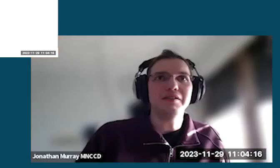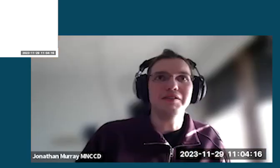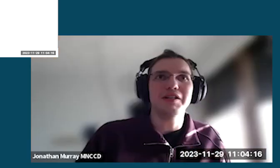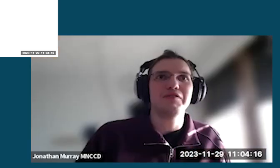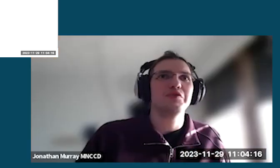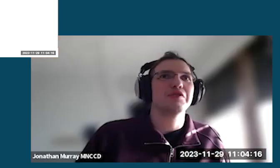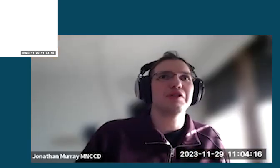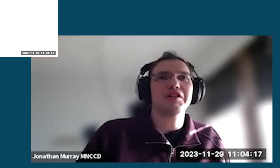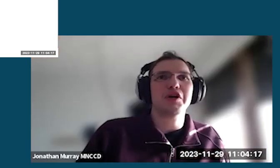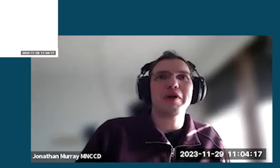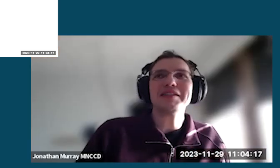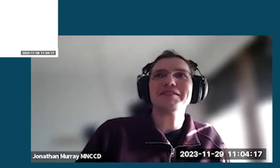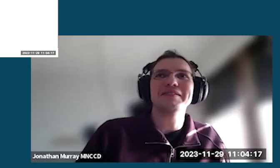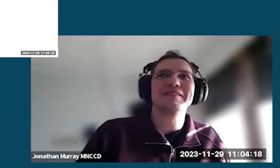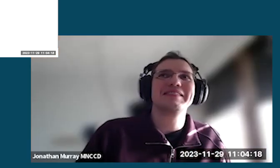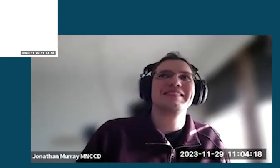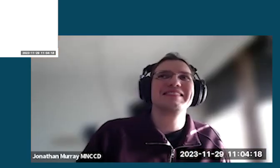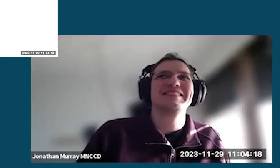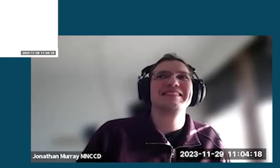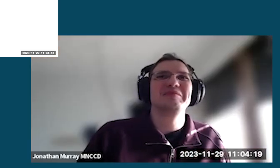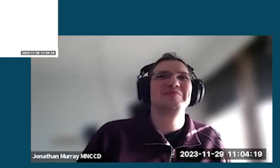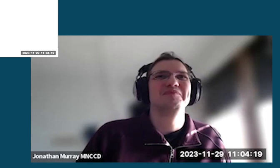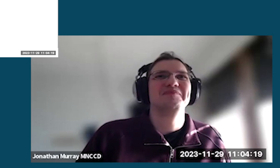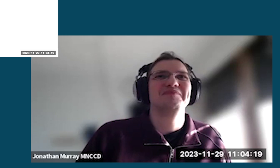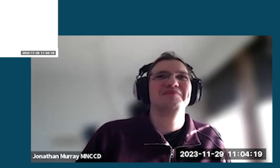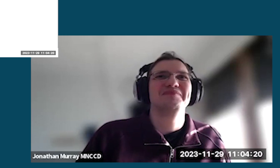Kate, if you'd like to go next.